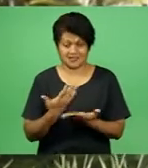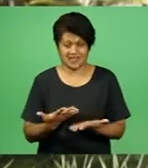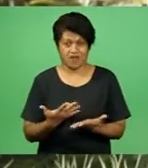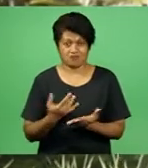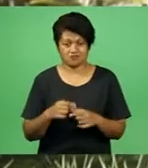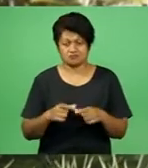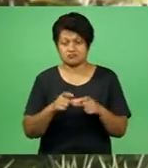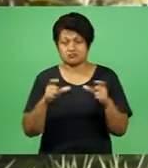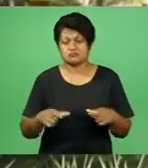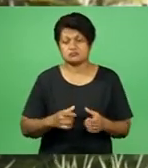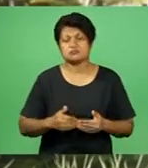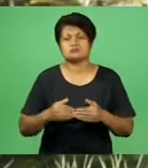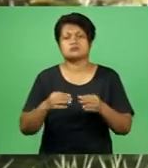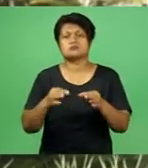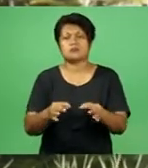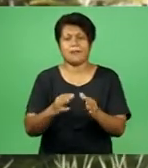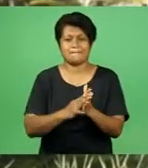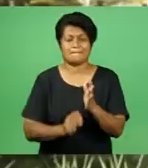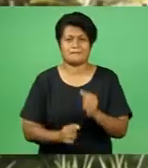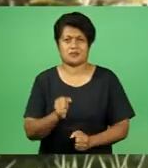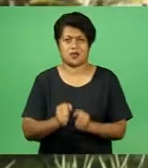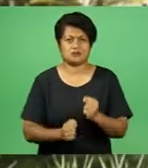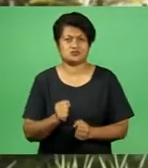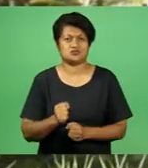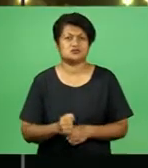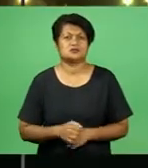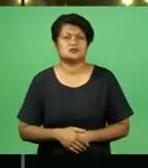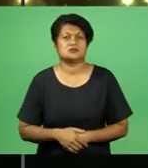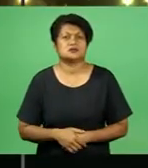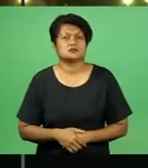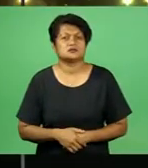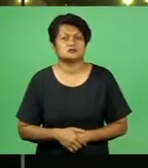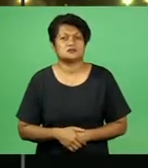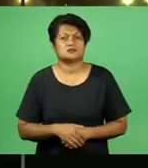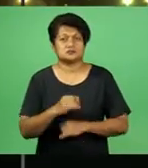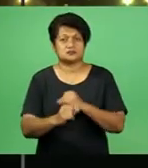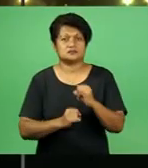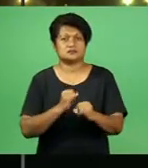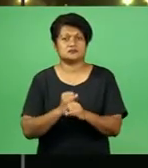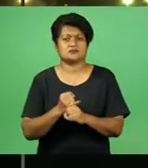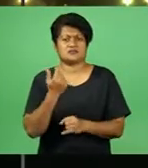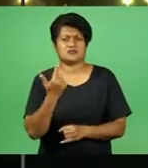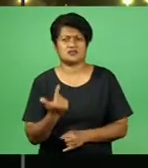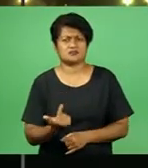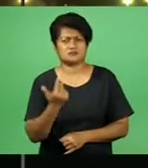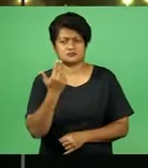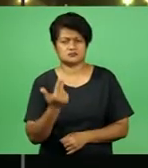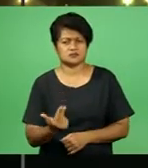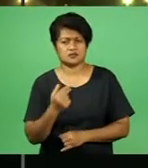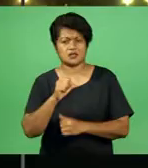of March for plea. Pranita Prakash, FBC News. The International Lesbian Gay Association